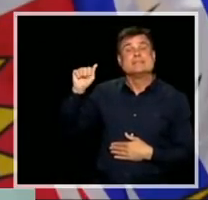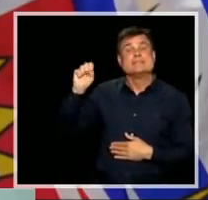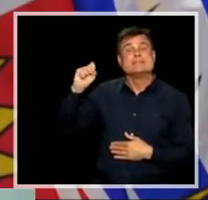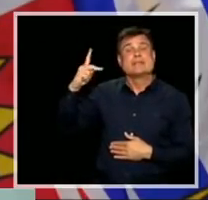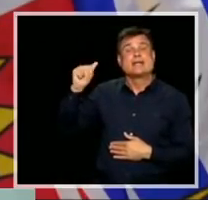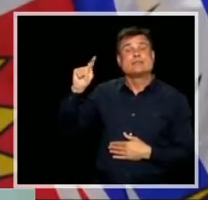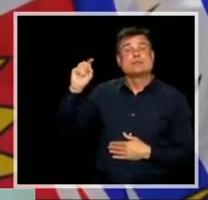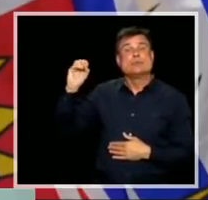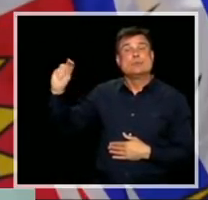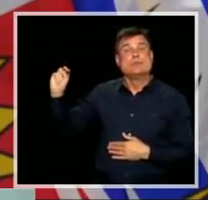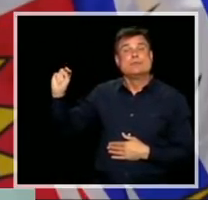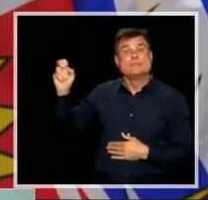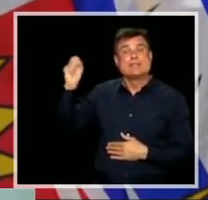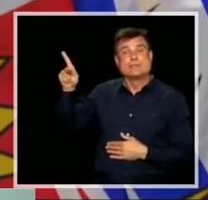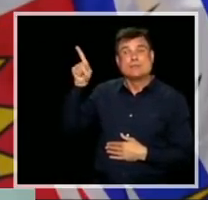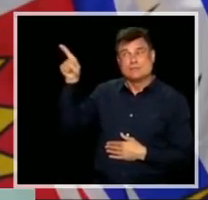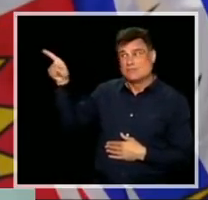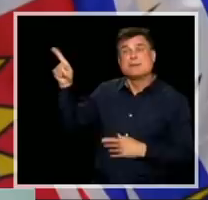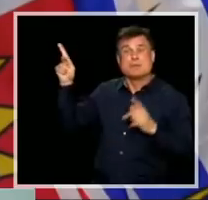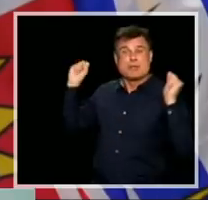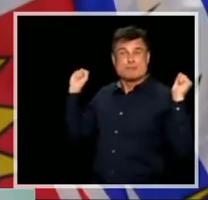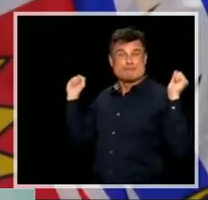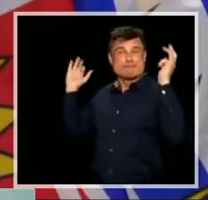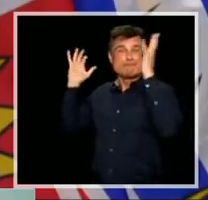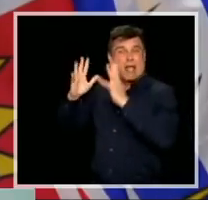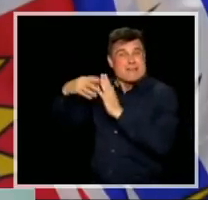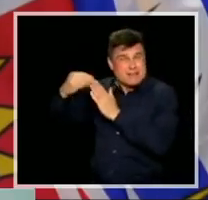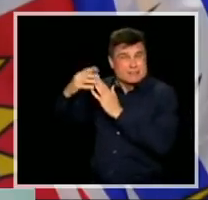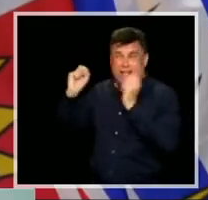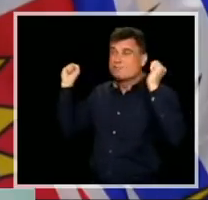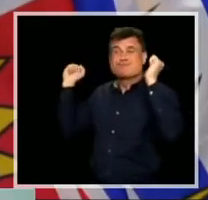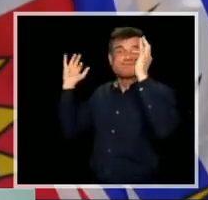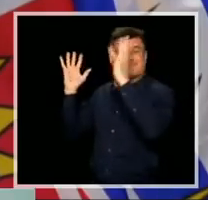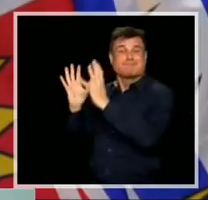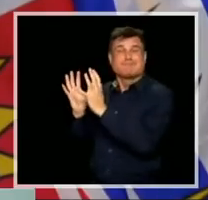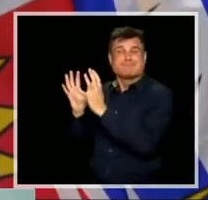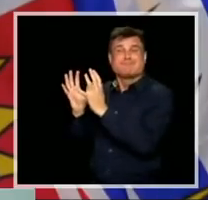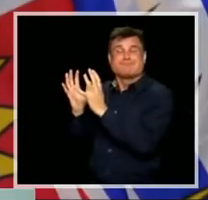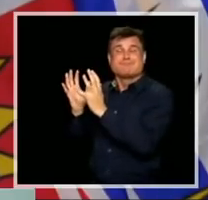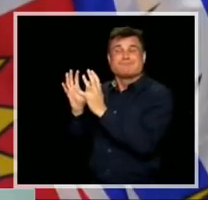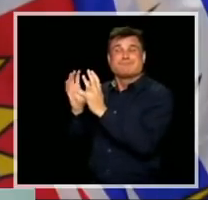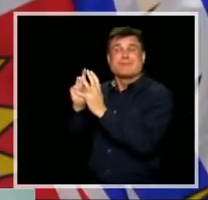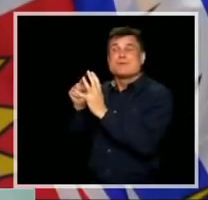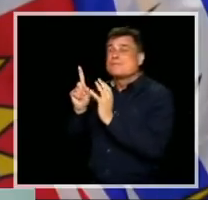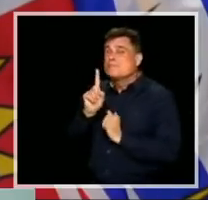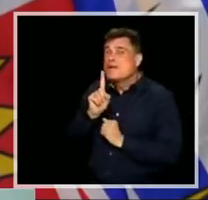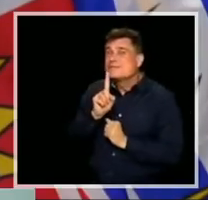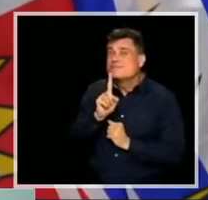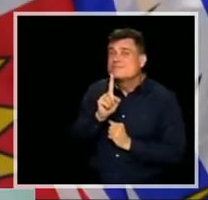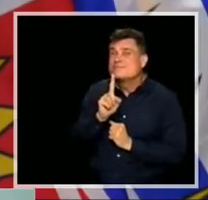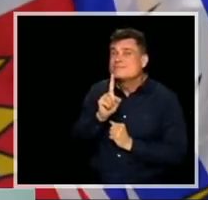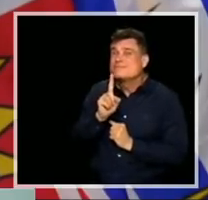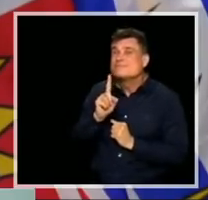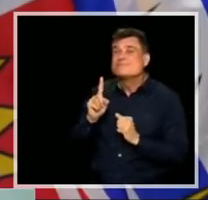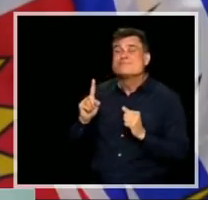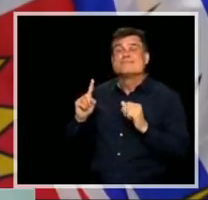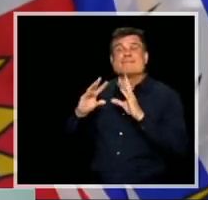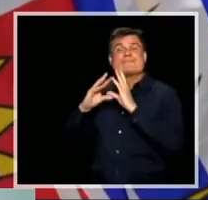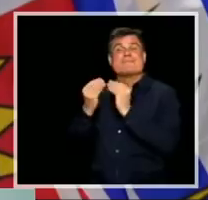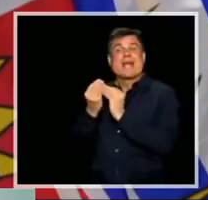physical distancing, keeping those safe distances between us to make sure that we don't give this virus a chance to